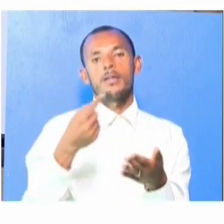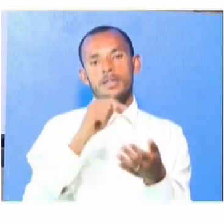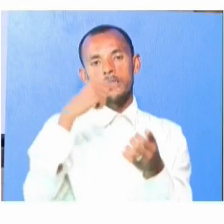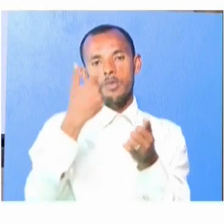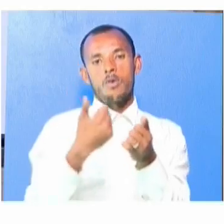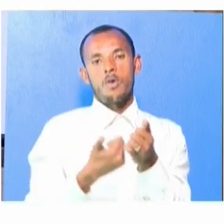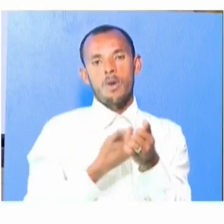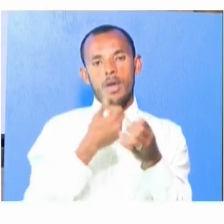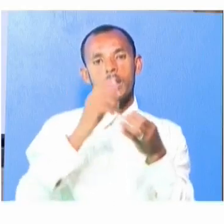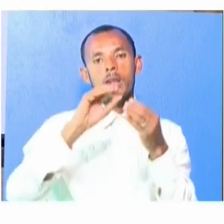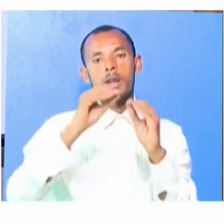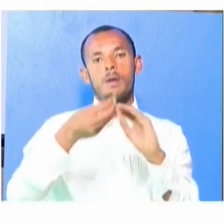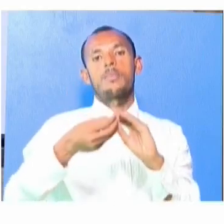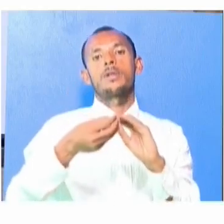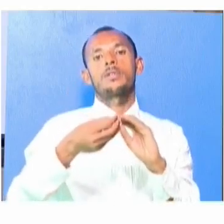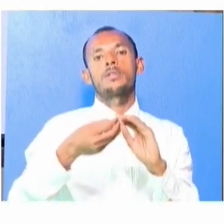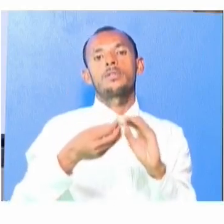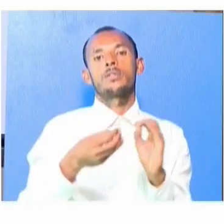numbers.